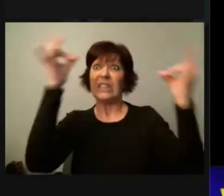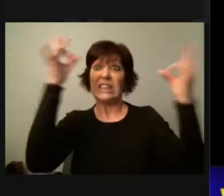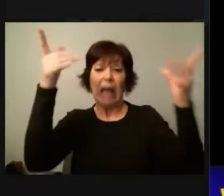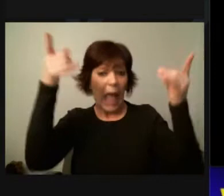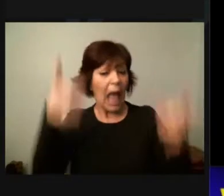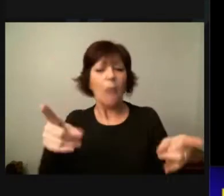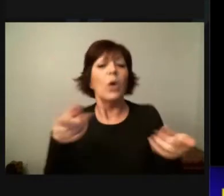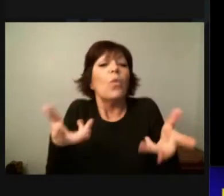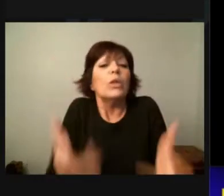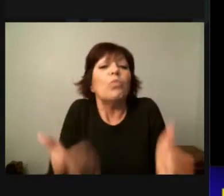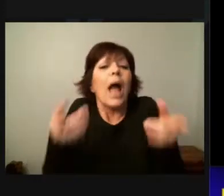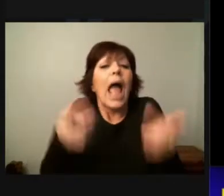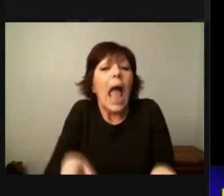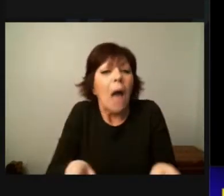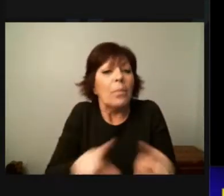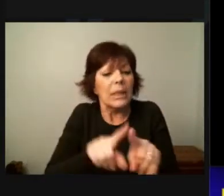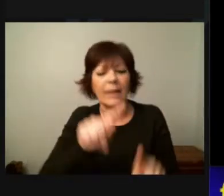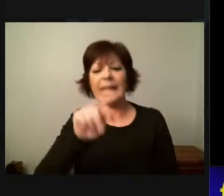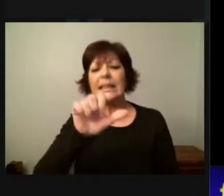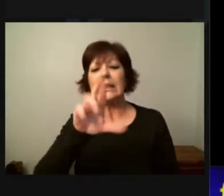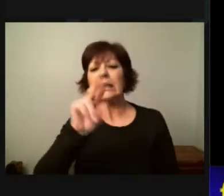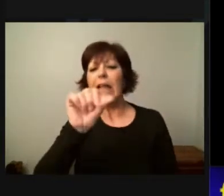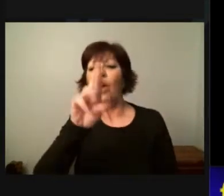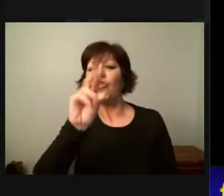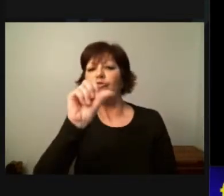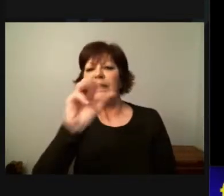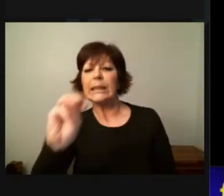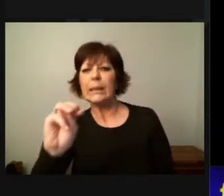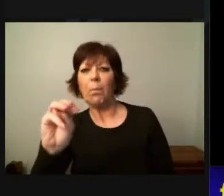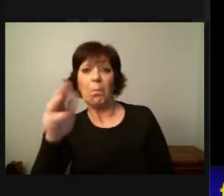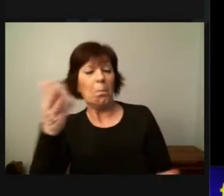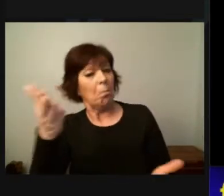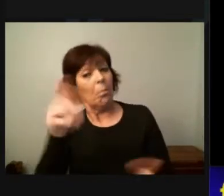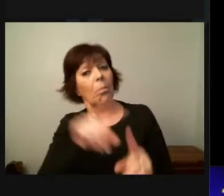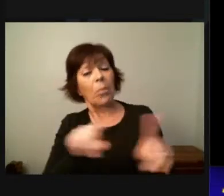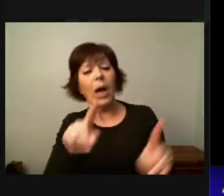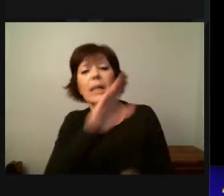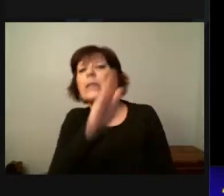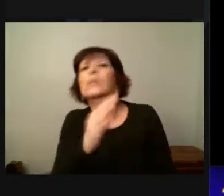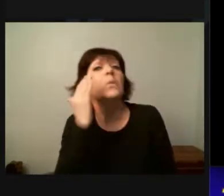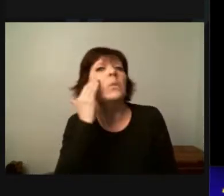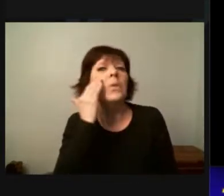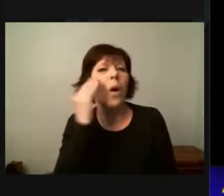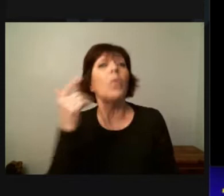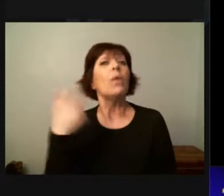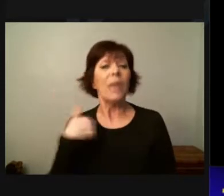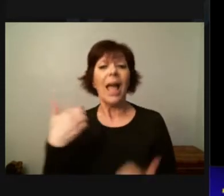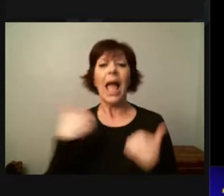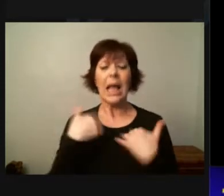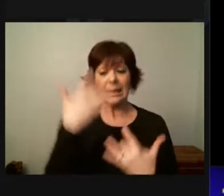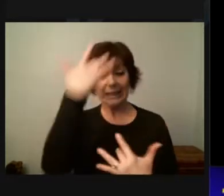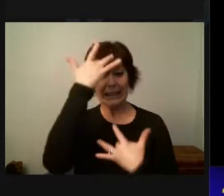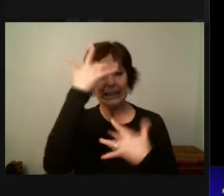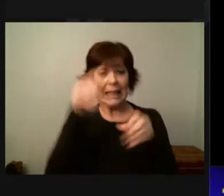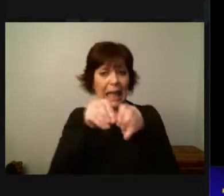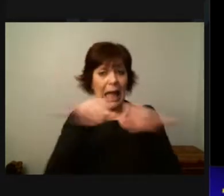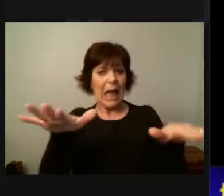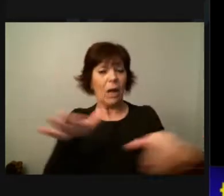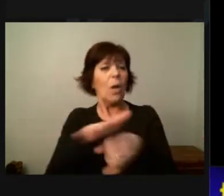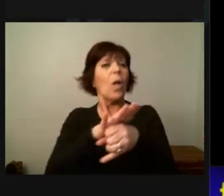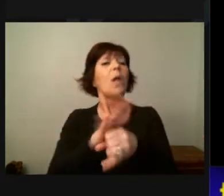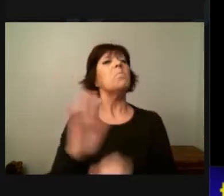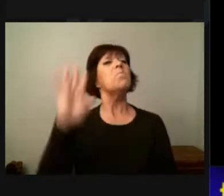we don't want that to happen, but as you may or may not be aware, we've had infectious disease outbreaks. Here locally, we've had